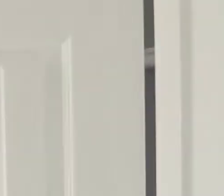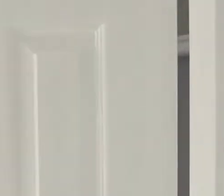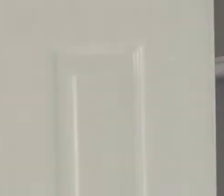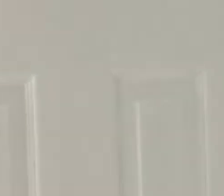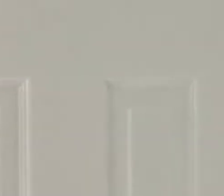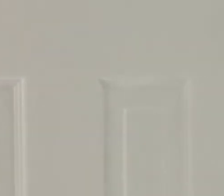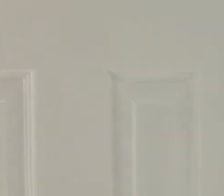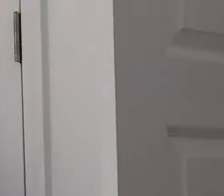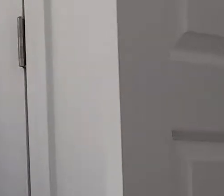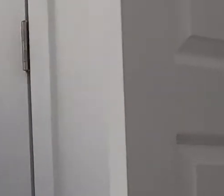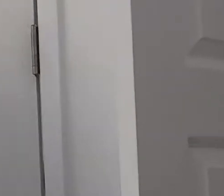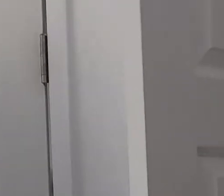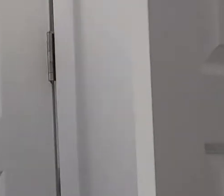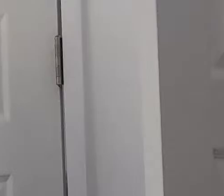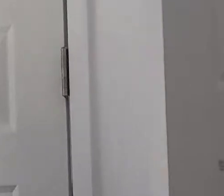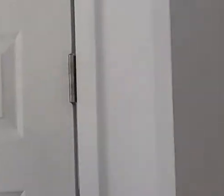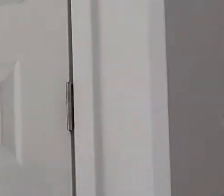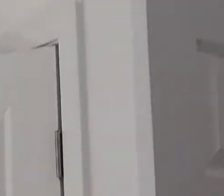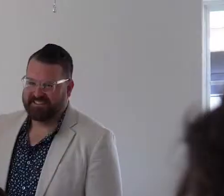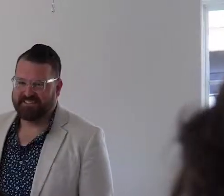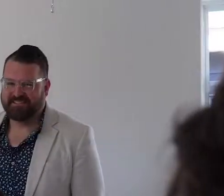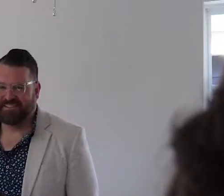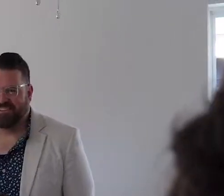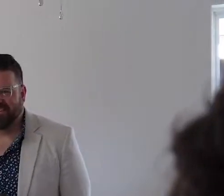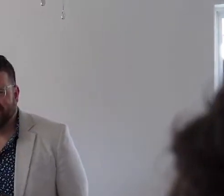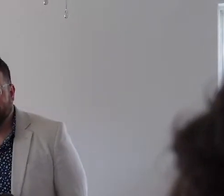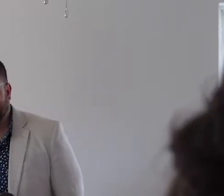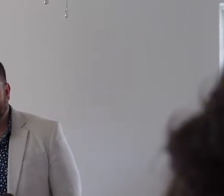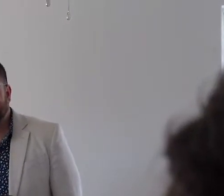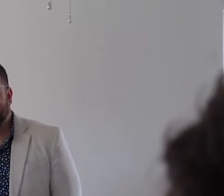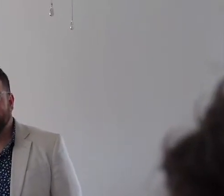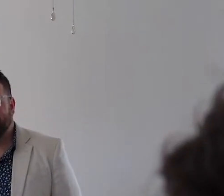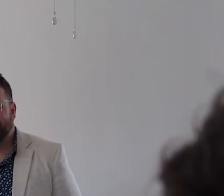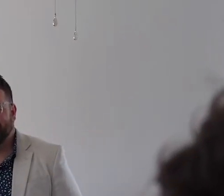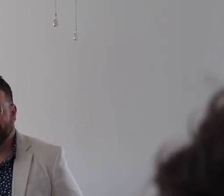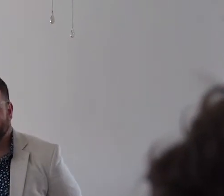And, oh, there they are.